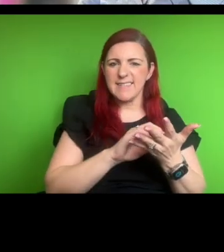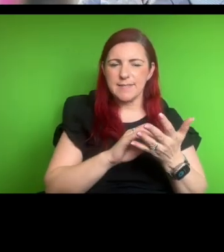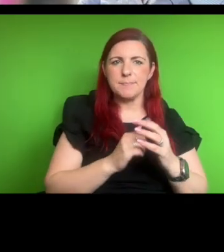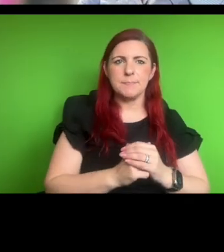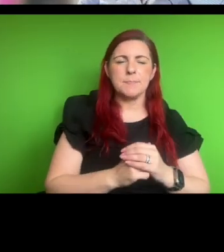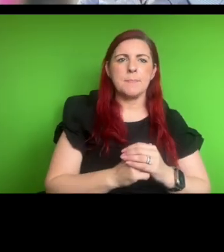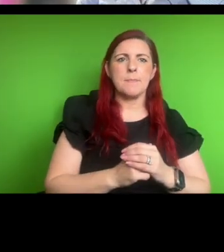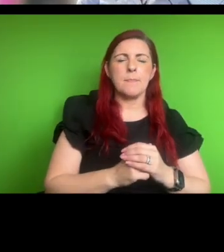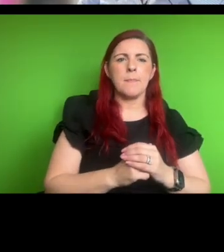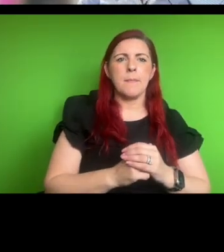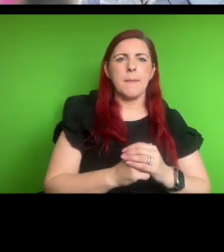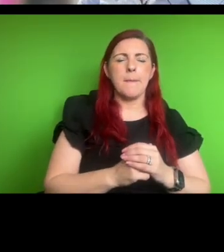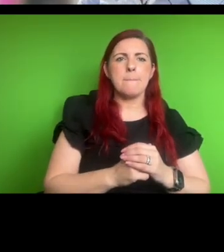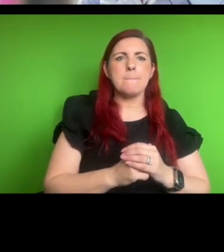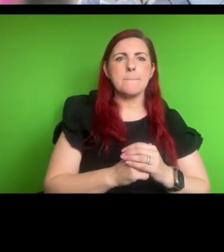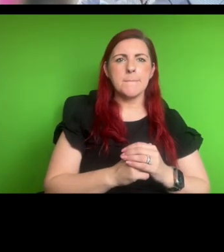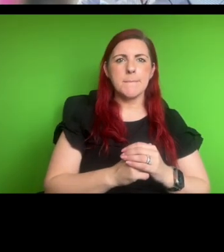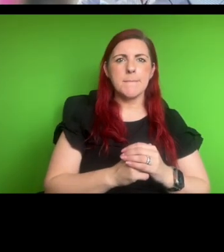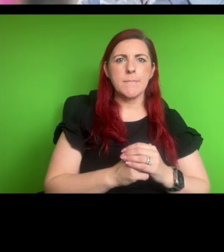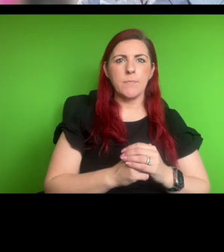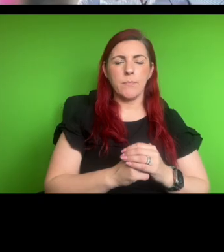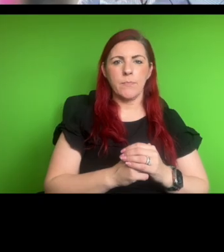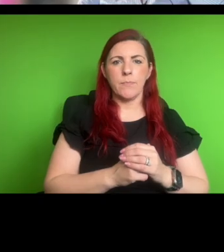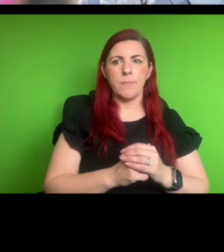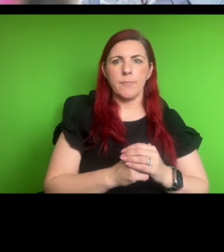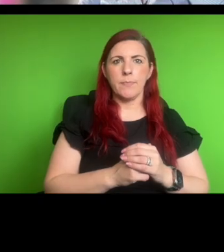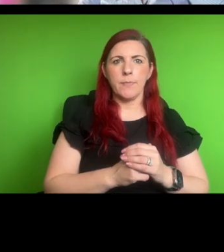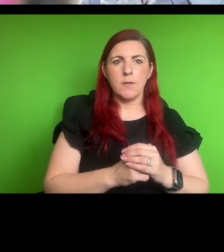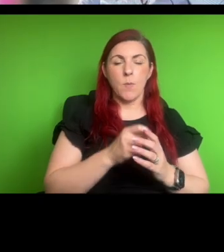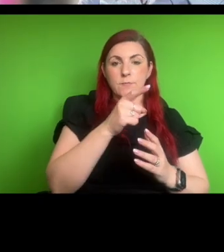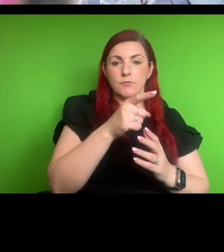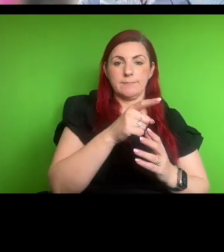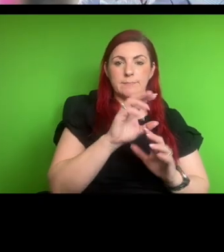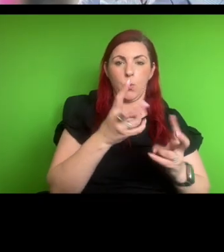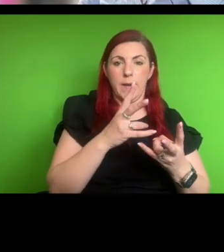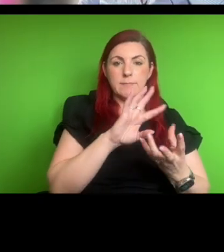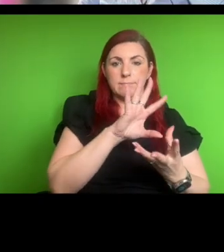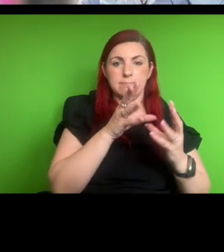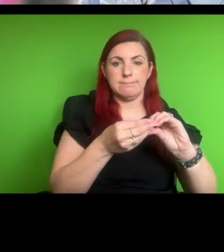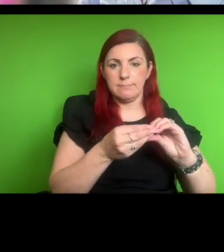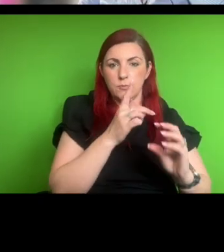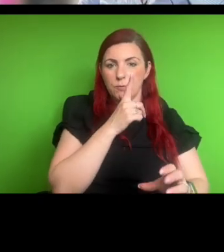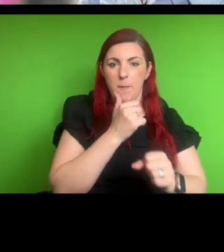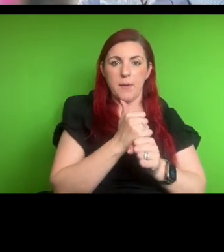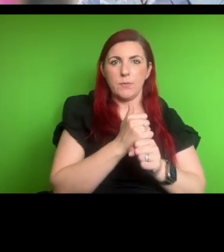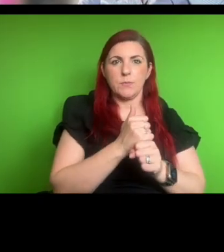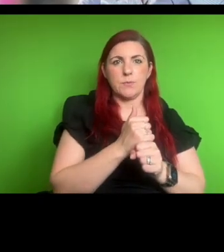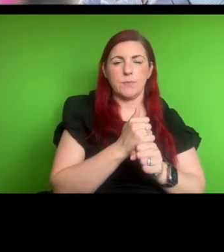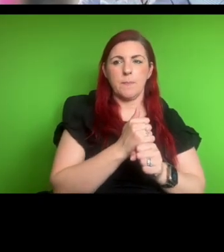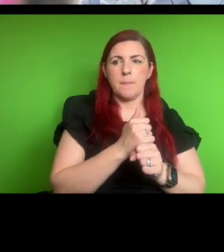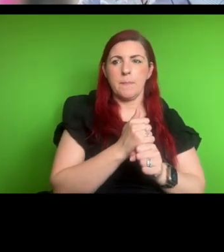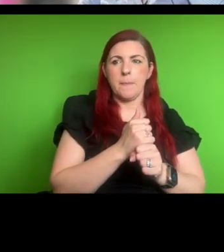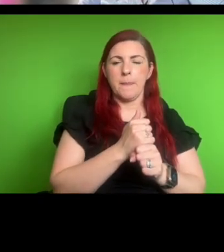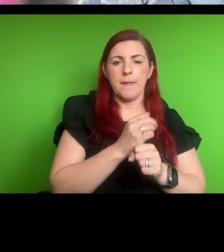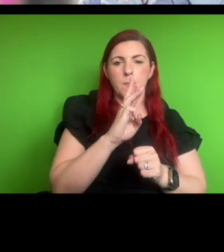So that's a kind of a whistle-stop tour of the standard 18339